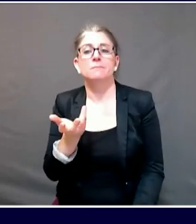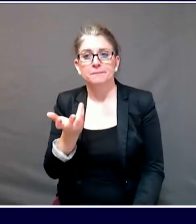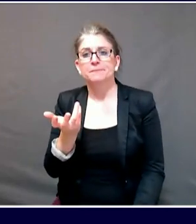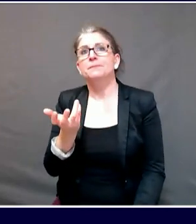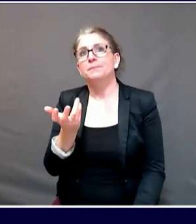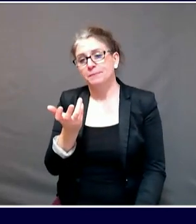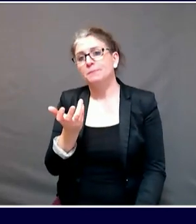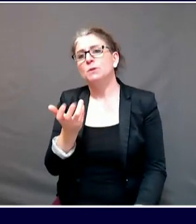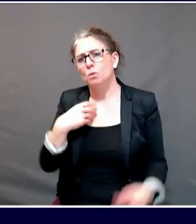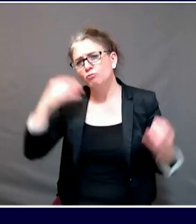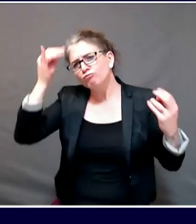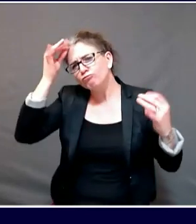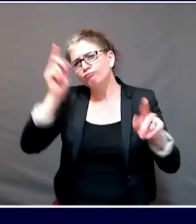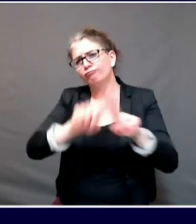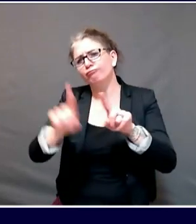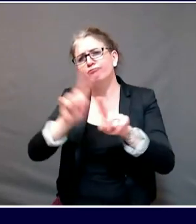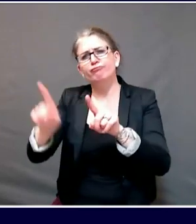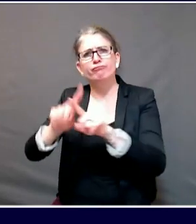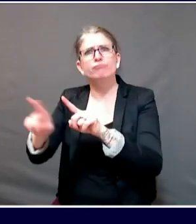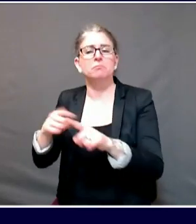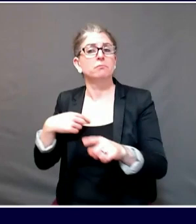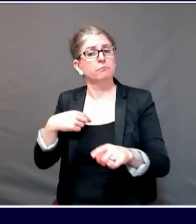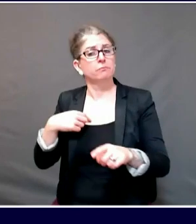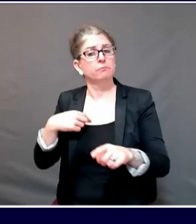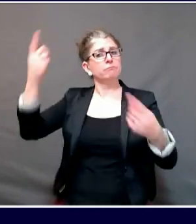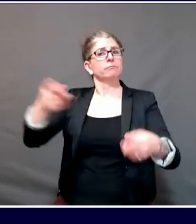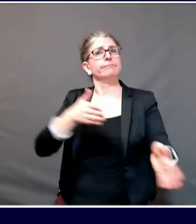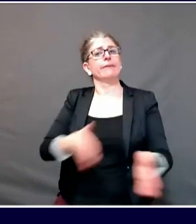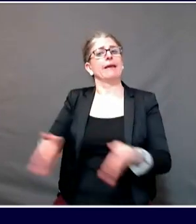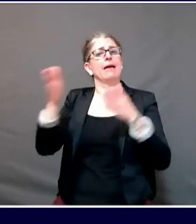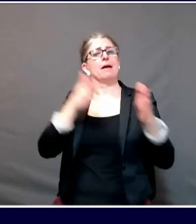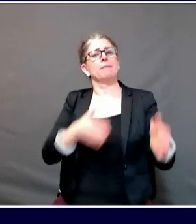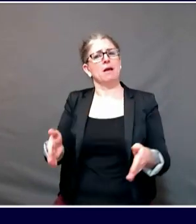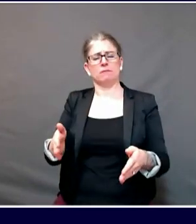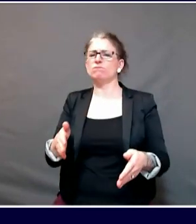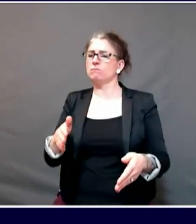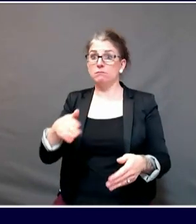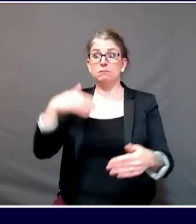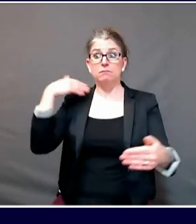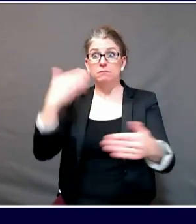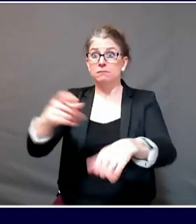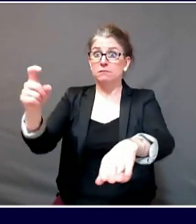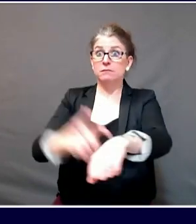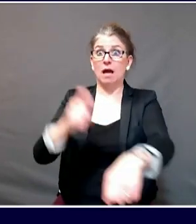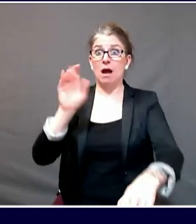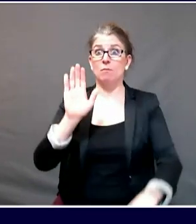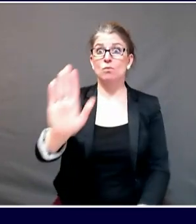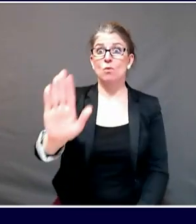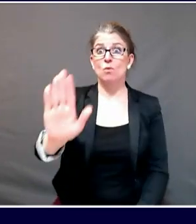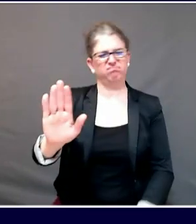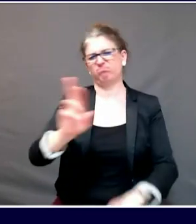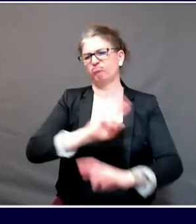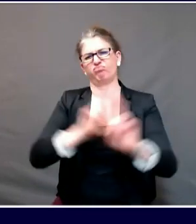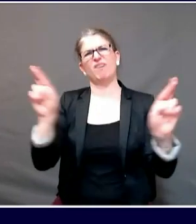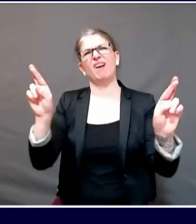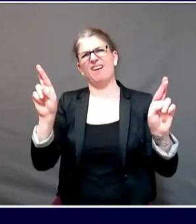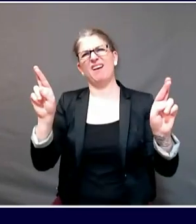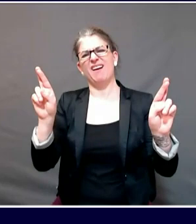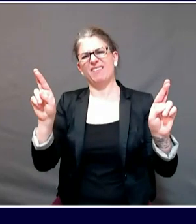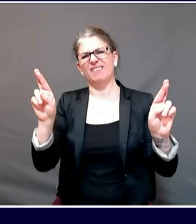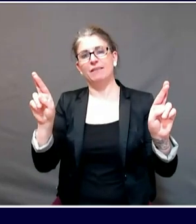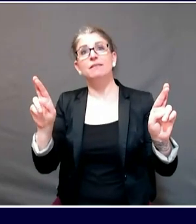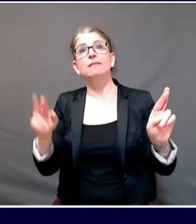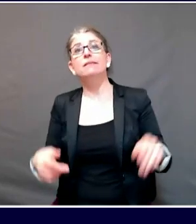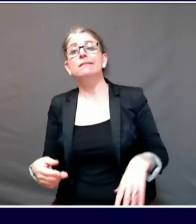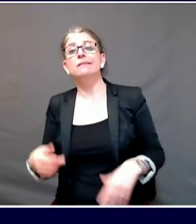much vaccine will be coming into the state. Once we know what that throughput looks like, we can have a better sense of how broadly to